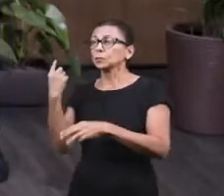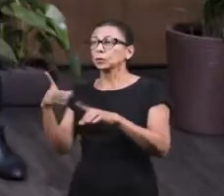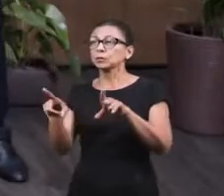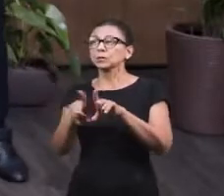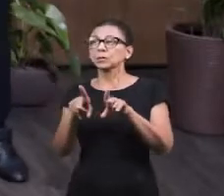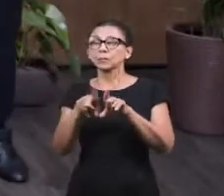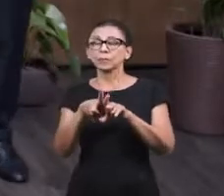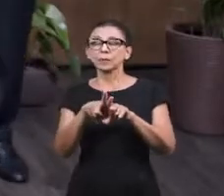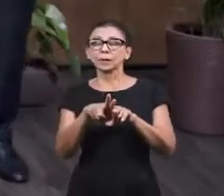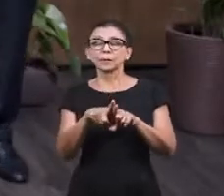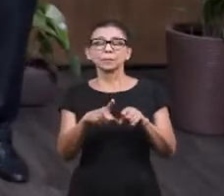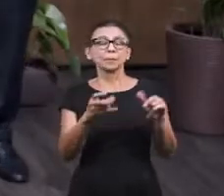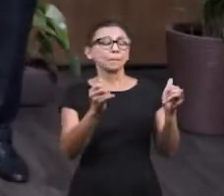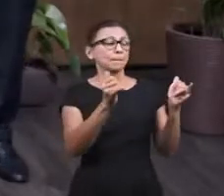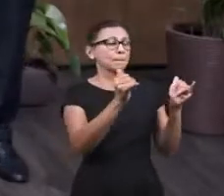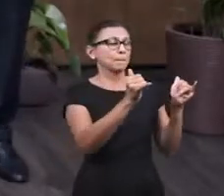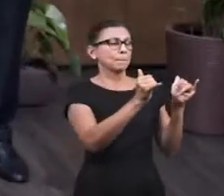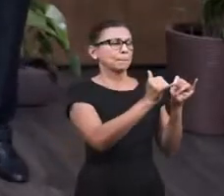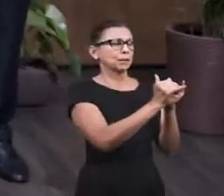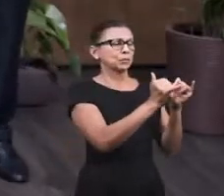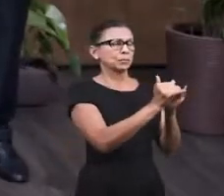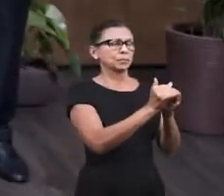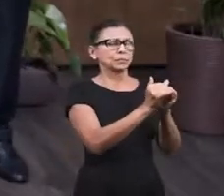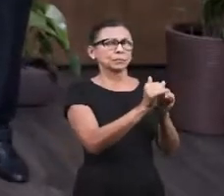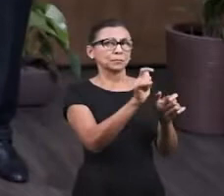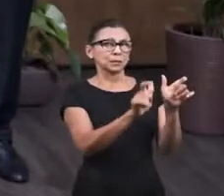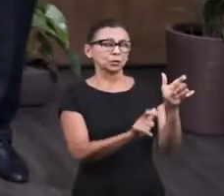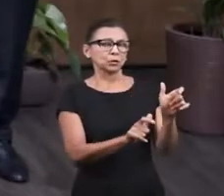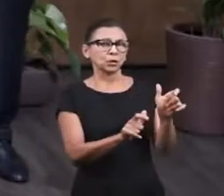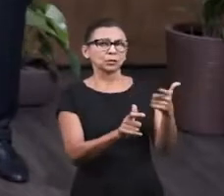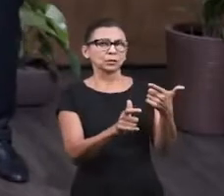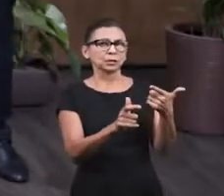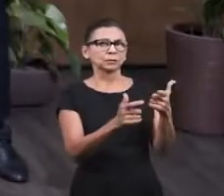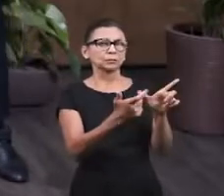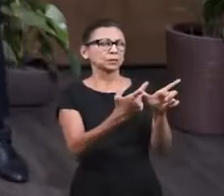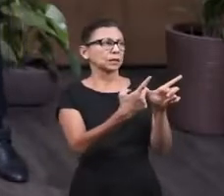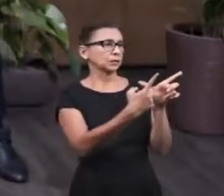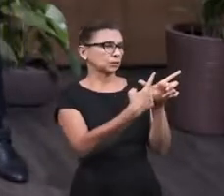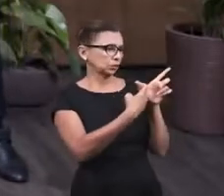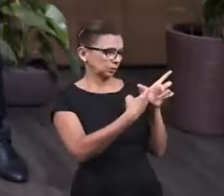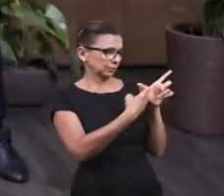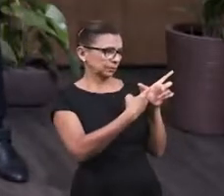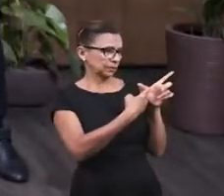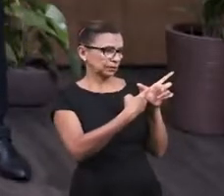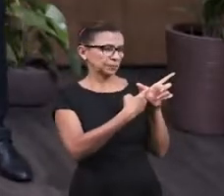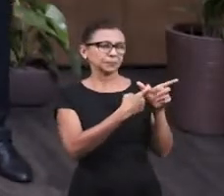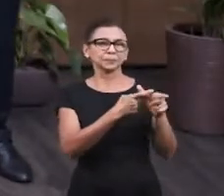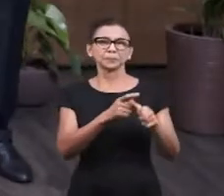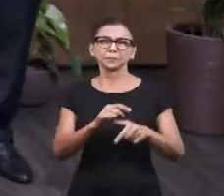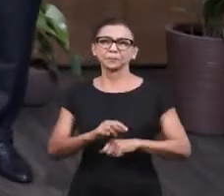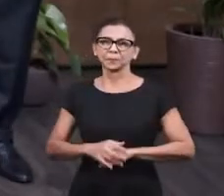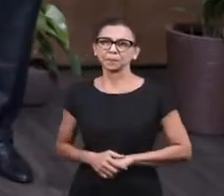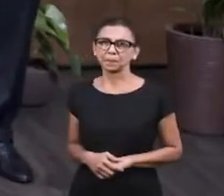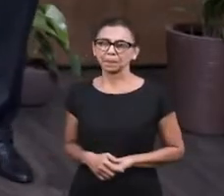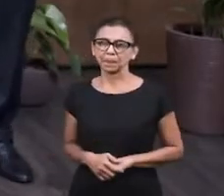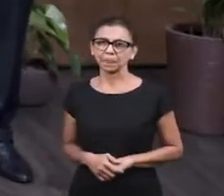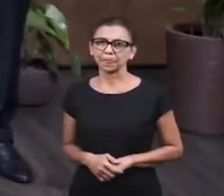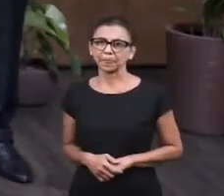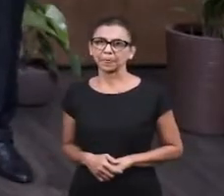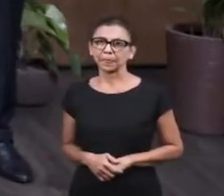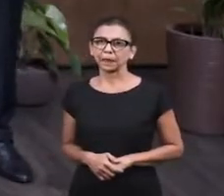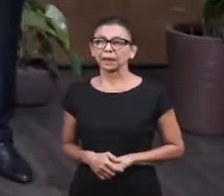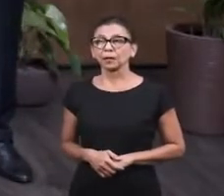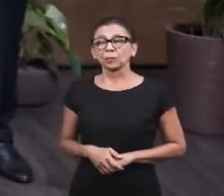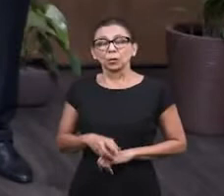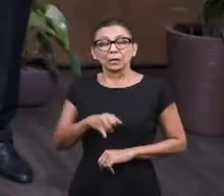easy. But observe here, if there is no forgiveness, there is no fellowship. The